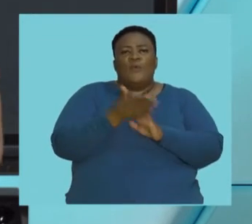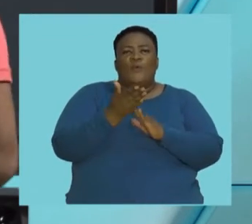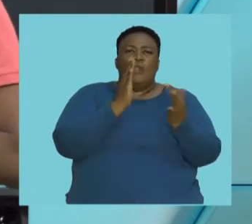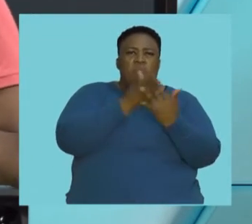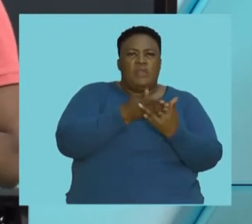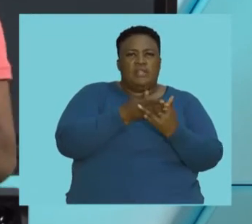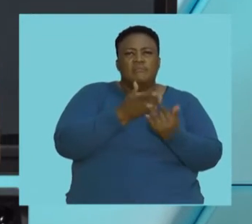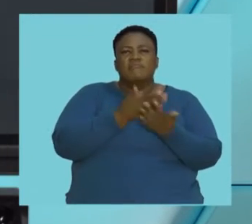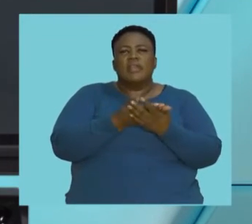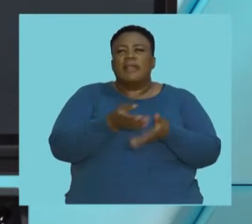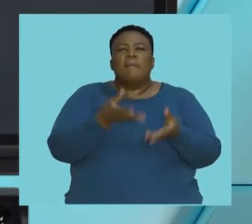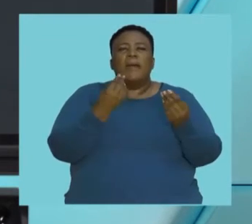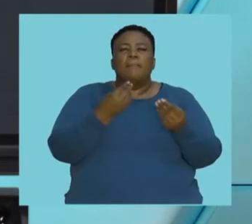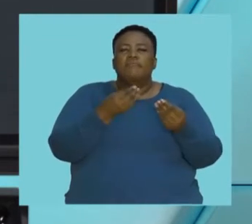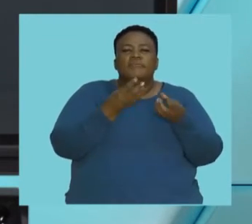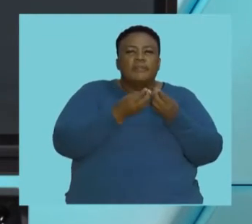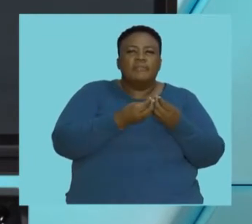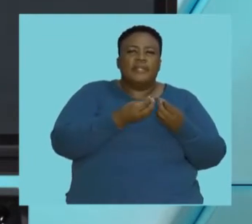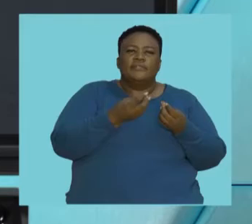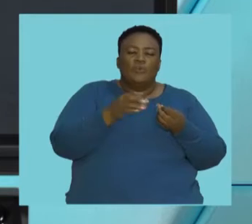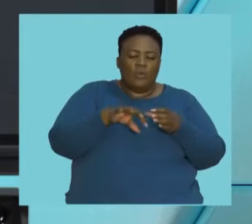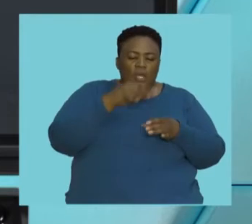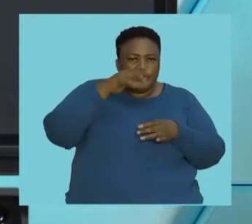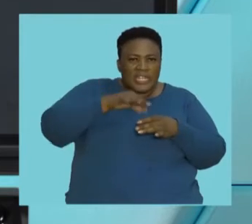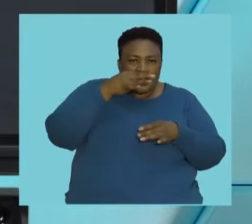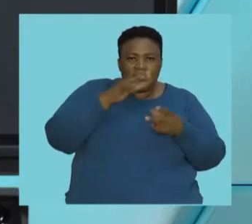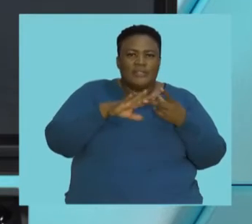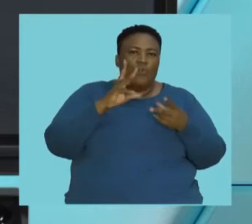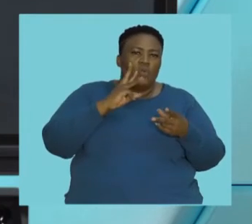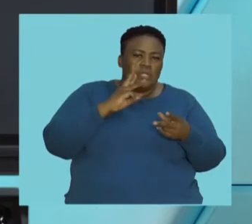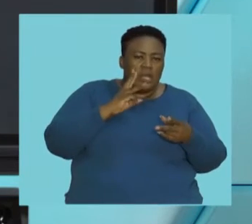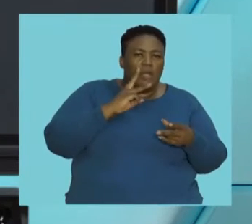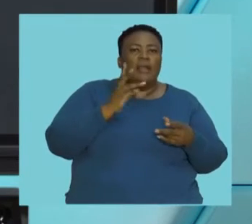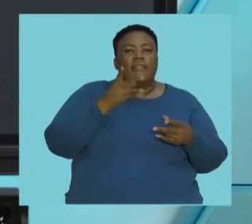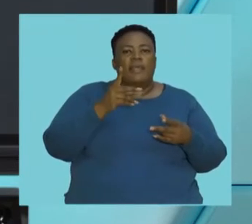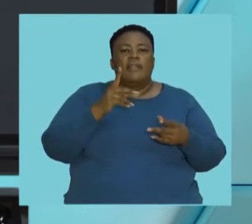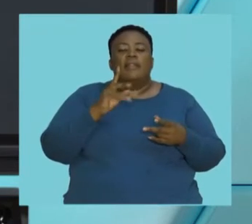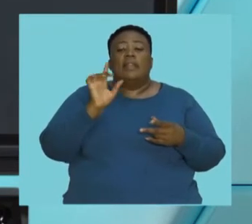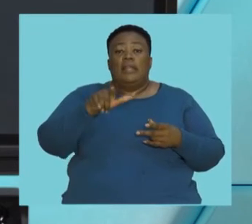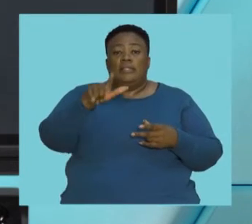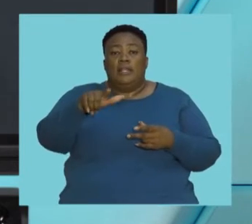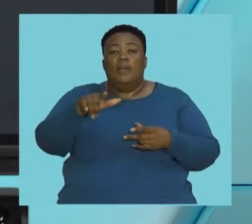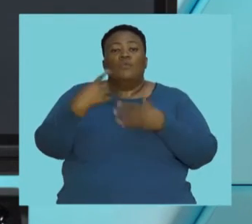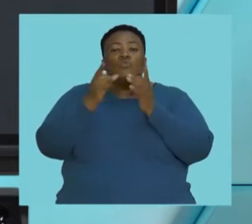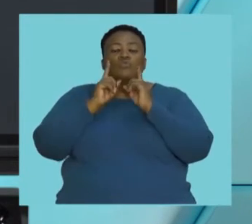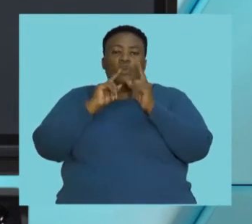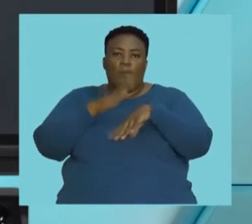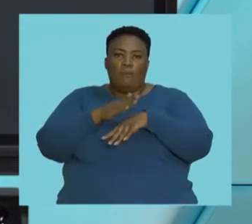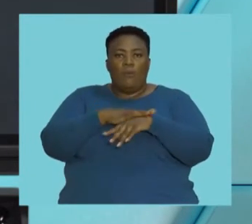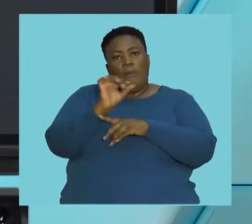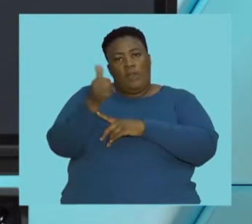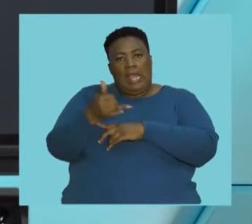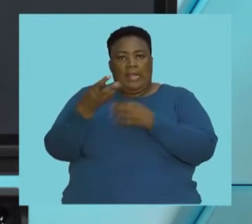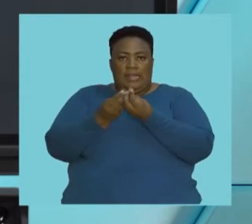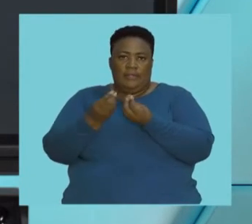deserve a break. I think if you can go and access some snacks with some water, grab on that, and then we'll get back to the next session where we